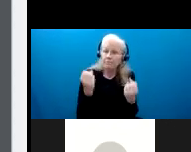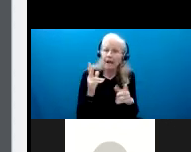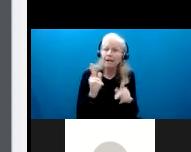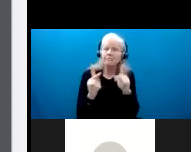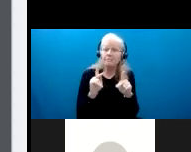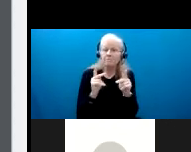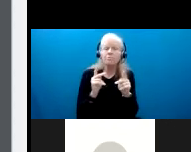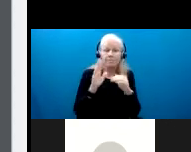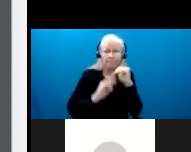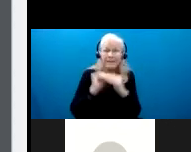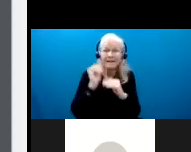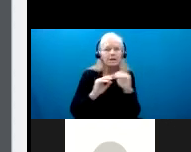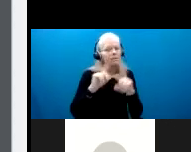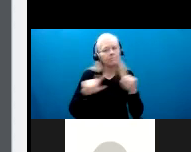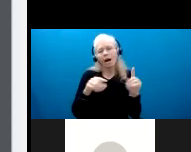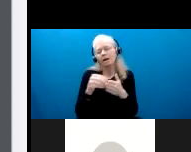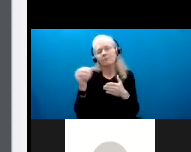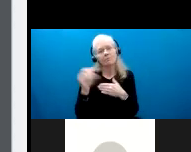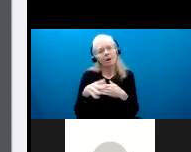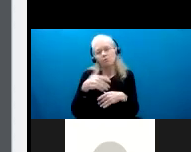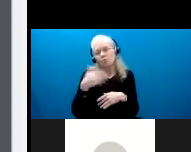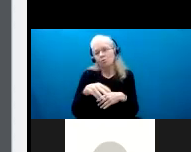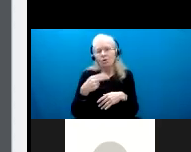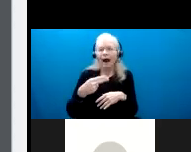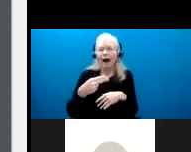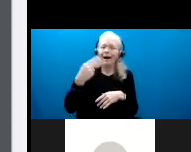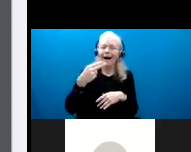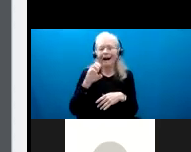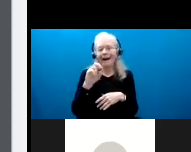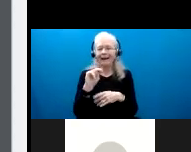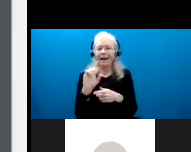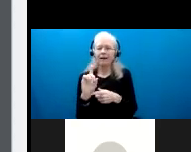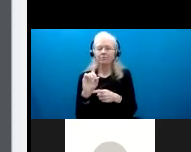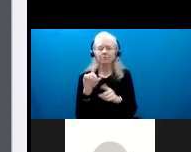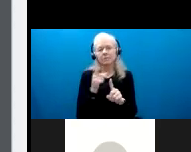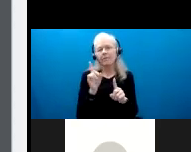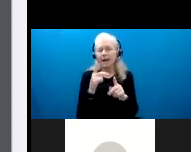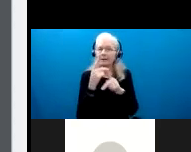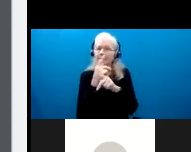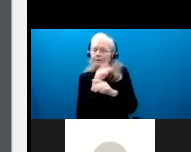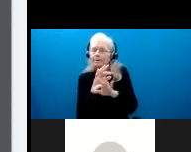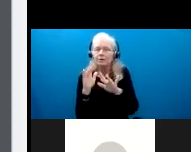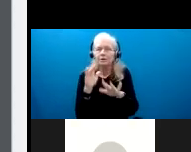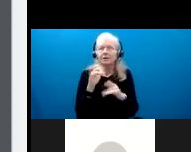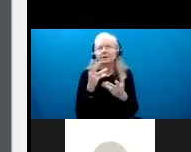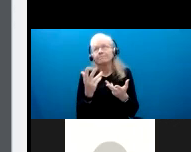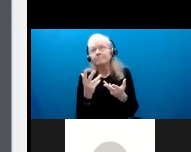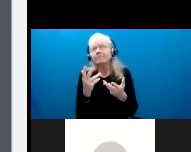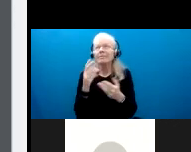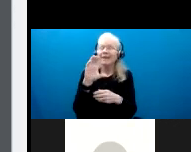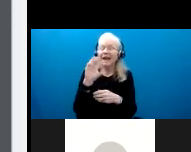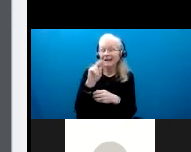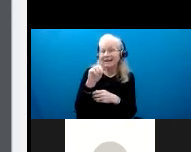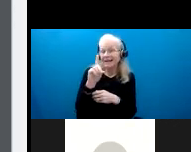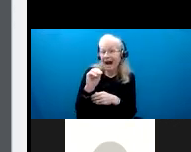end projects, and they're calculating the additional risk from the condos, into the project's bottom line